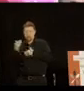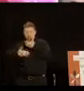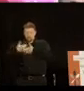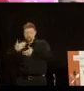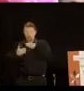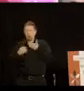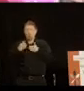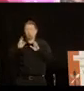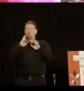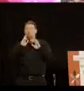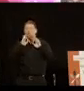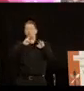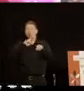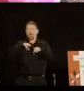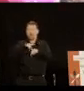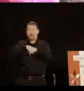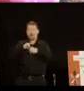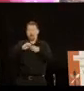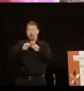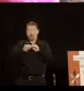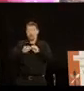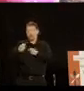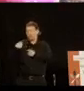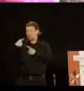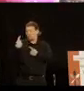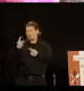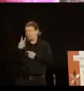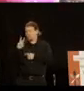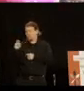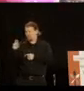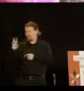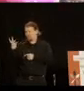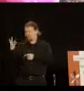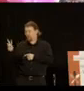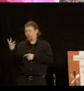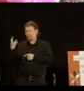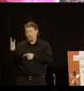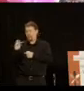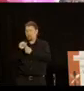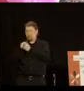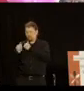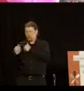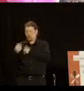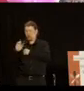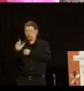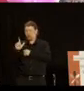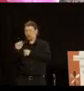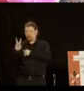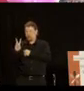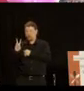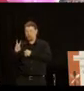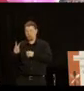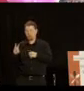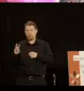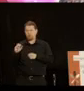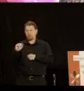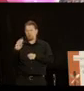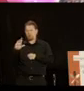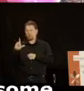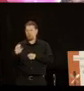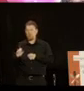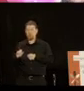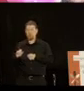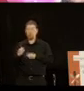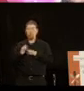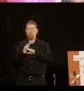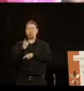numbers. So do you know since ABLE Act passed back in 2016, over 100,000 families have